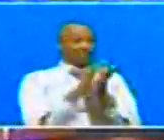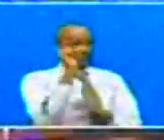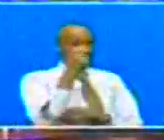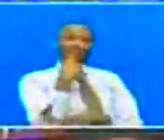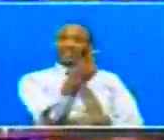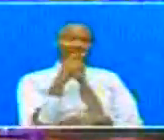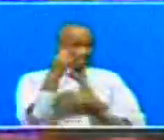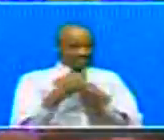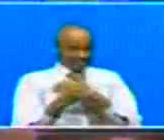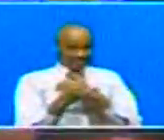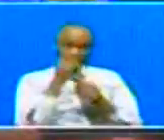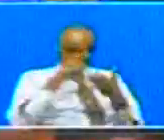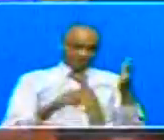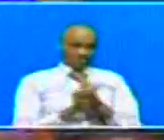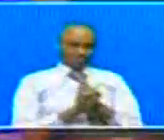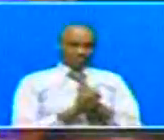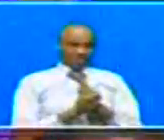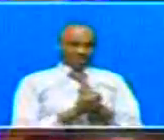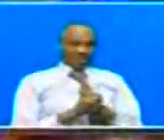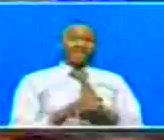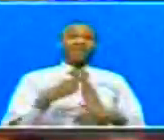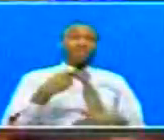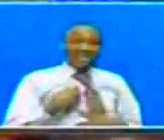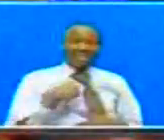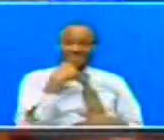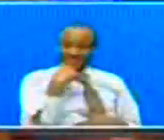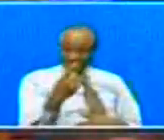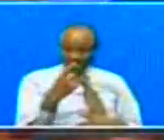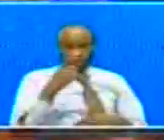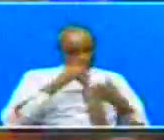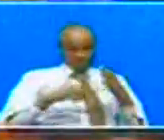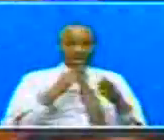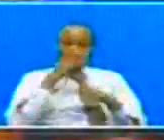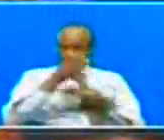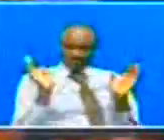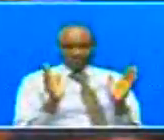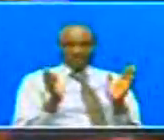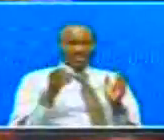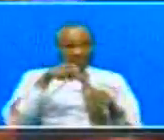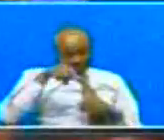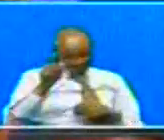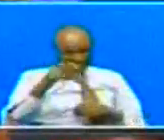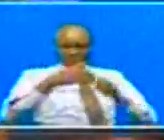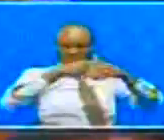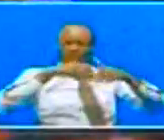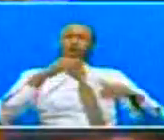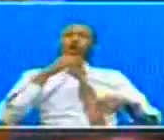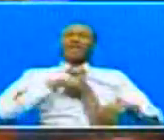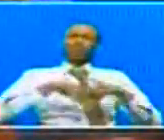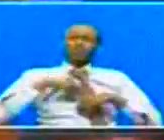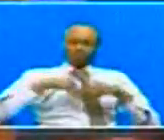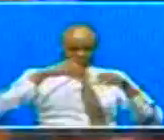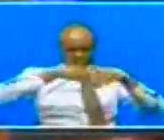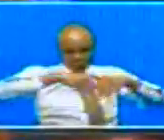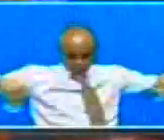the country the following thing. I'm not going to say beyond what he told me. He has drawn the line on corruption. There